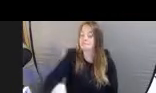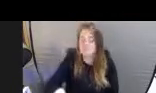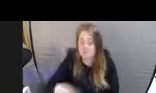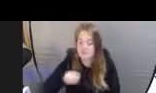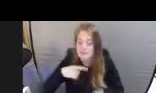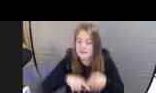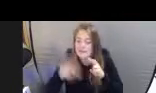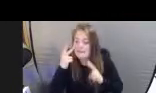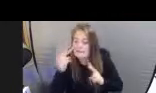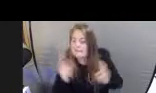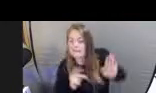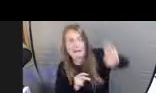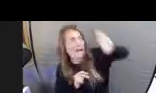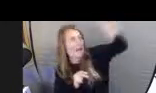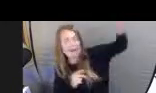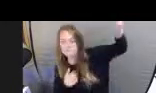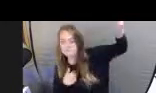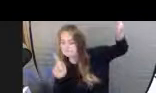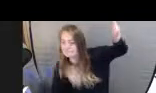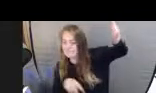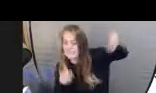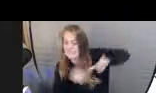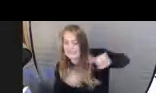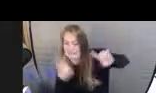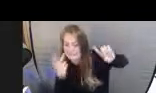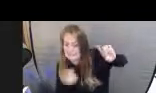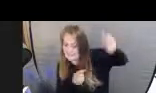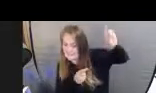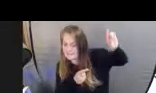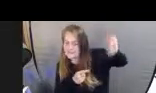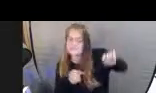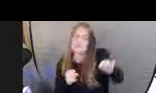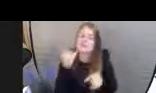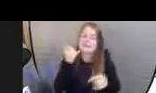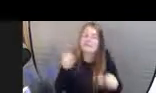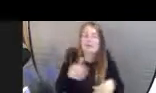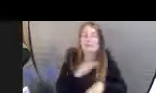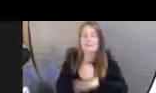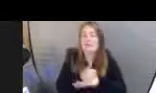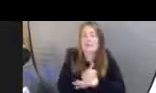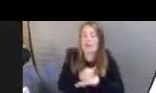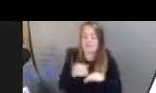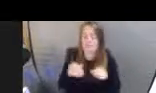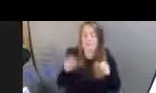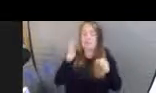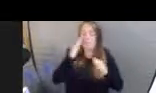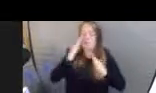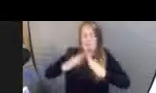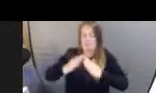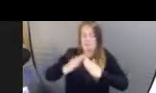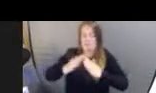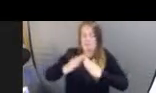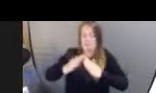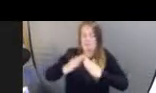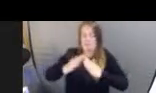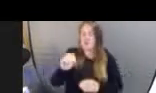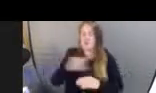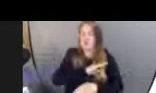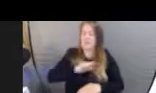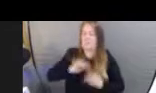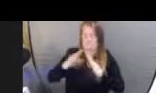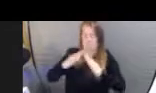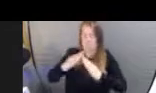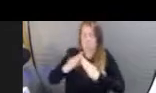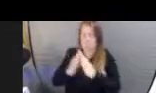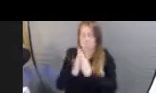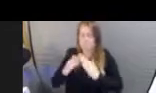it was way above me and I didn't see. So if you have the ability of getting sandwich boards or other ways of including signage in multiple ways,